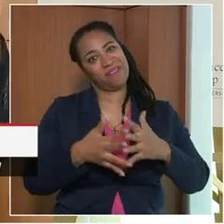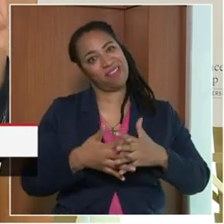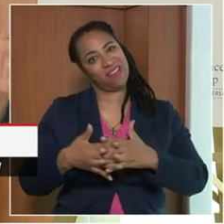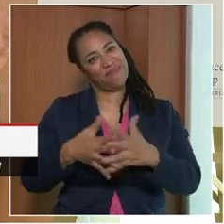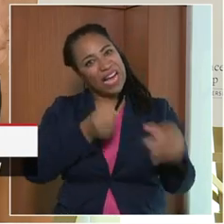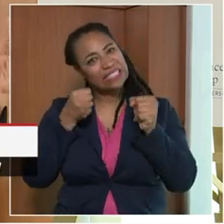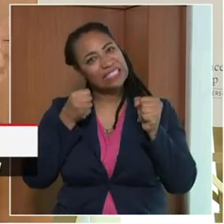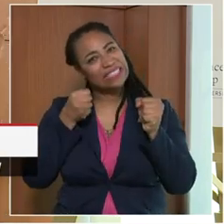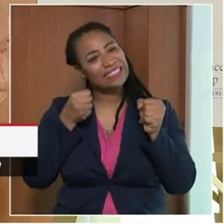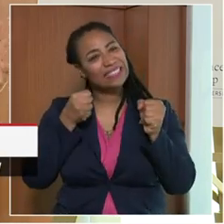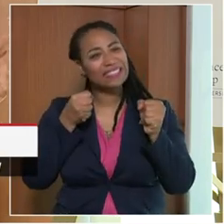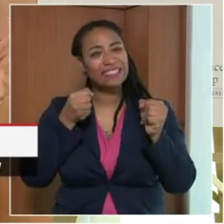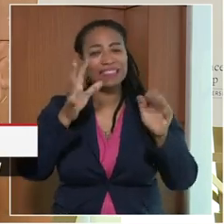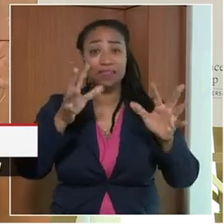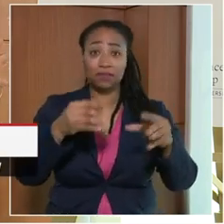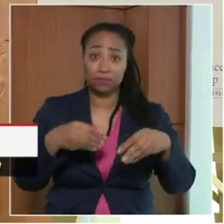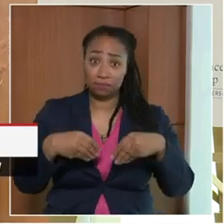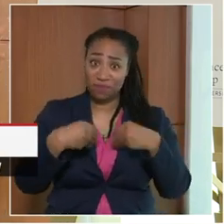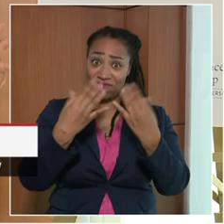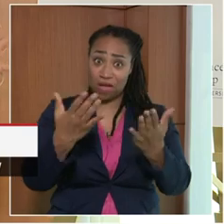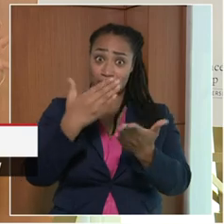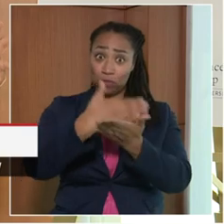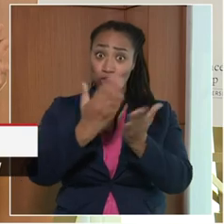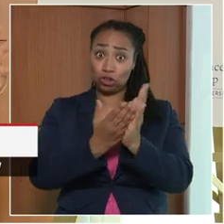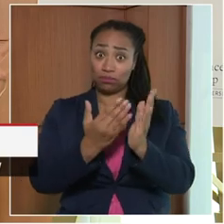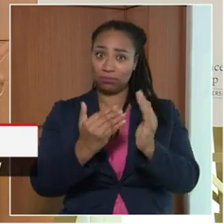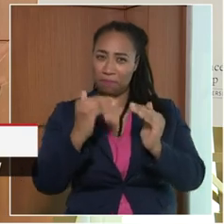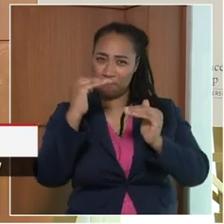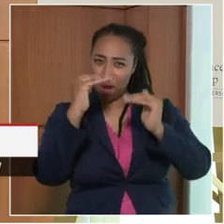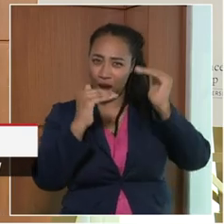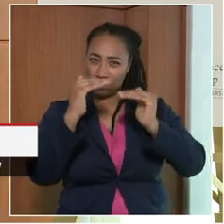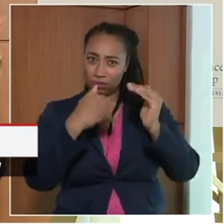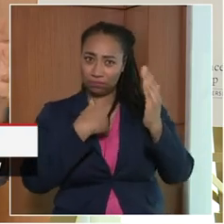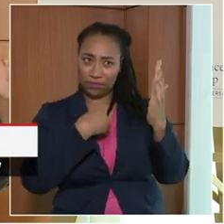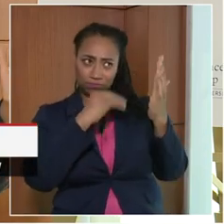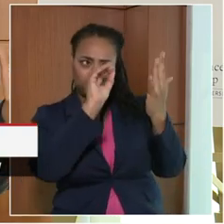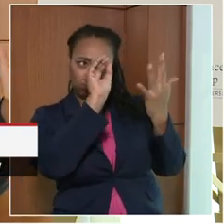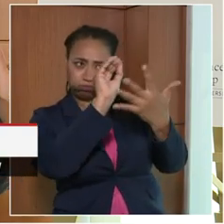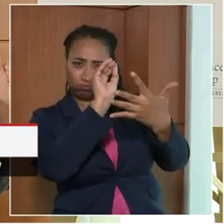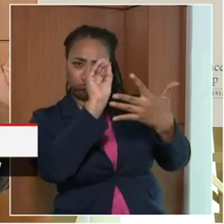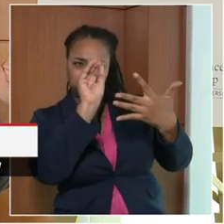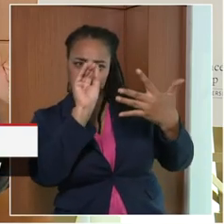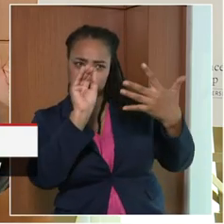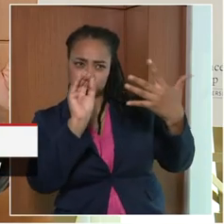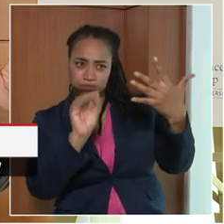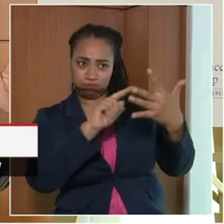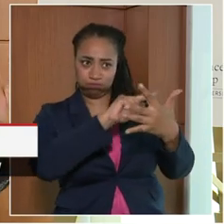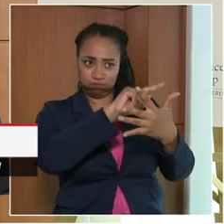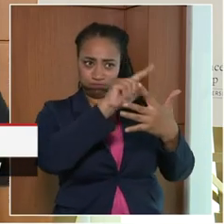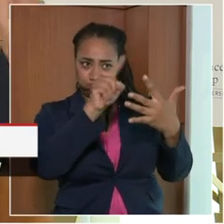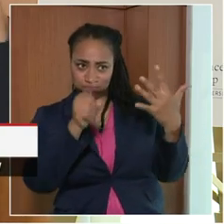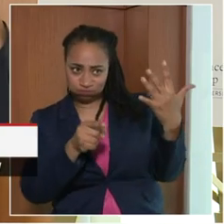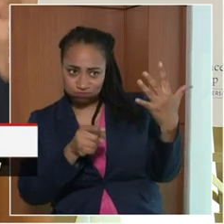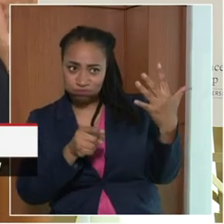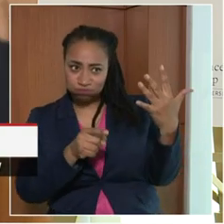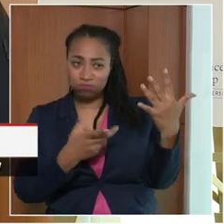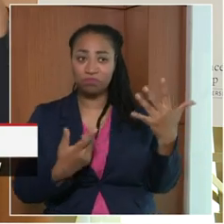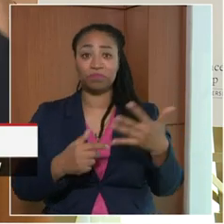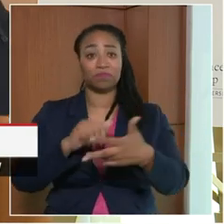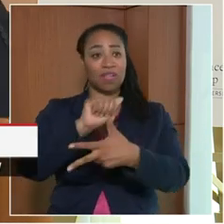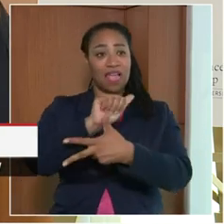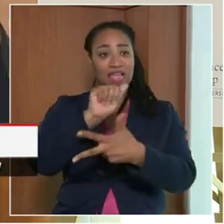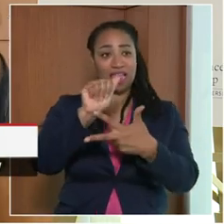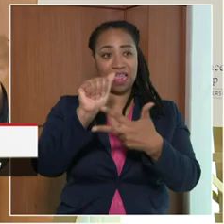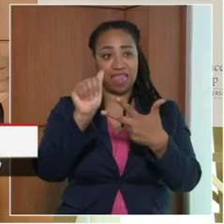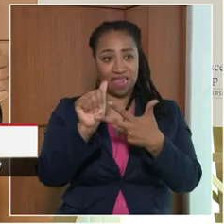and a AAA bond rating. And I'm saving this one for my friends at DPR. They have created the #1